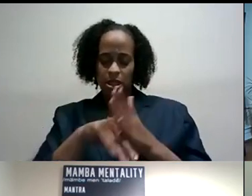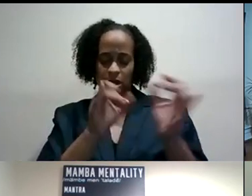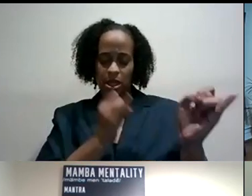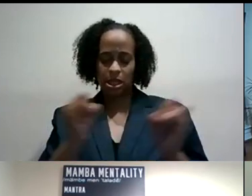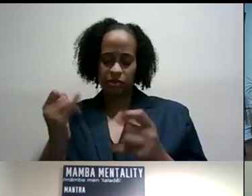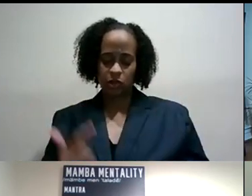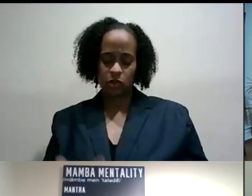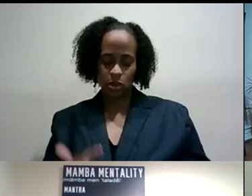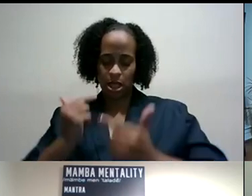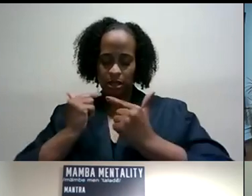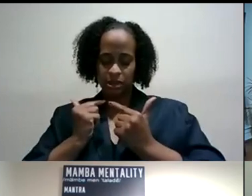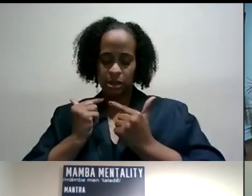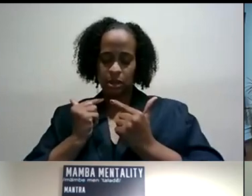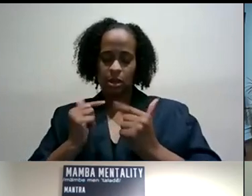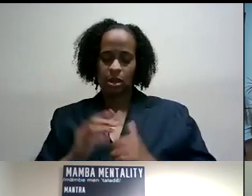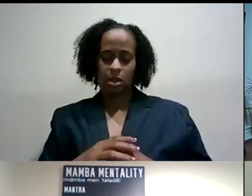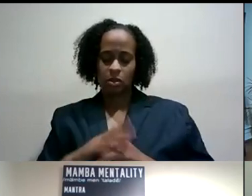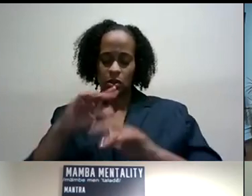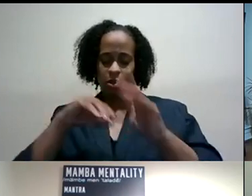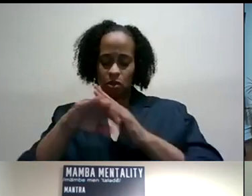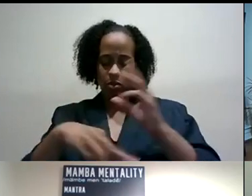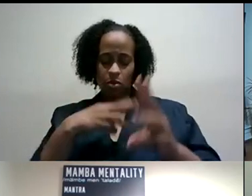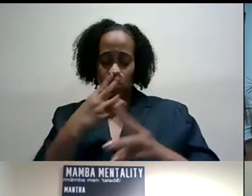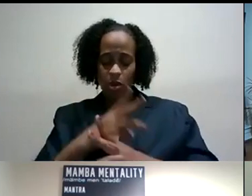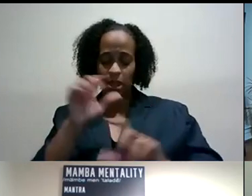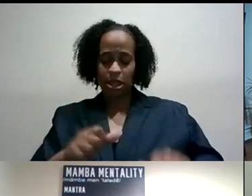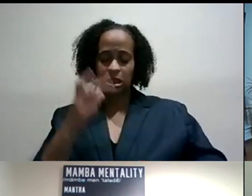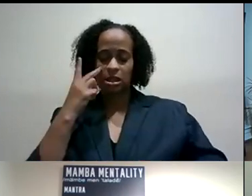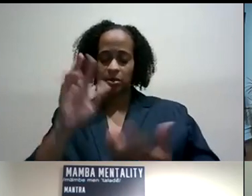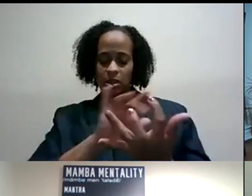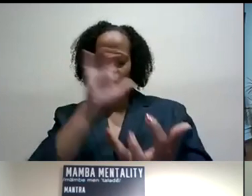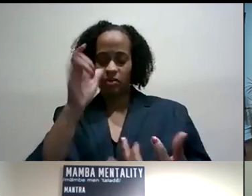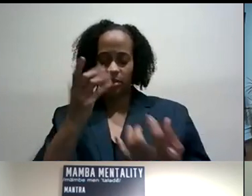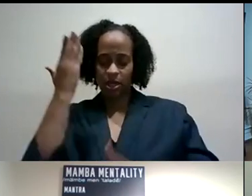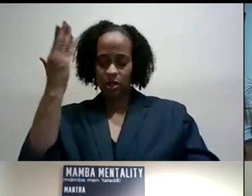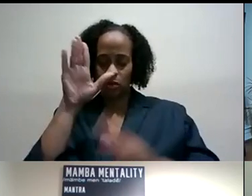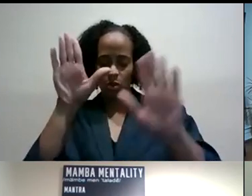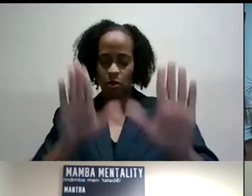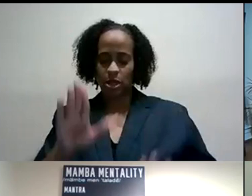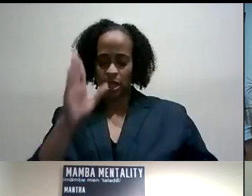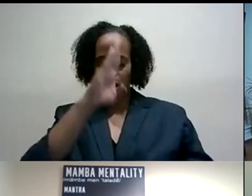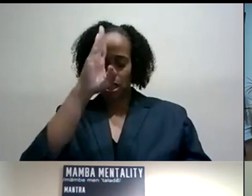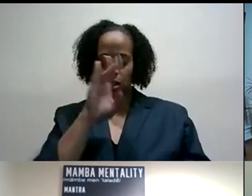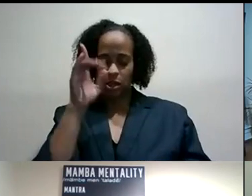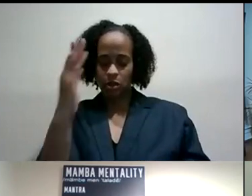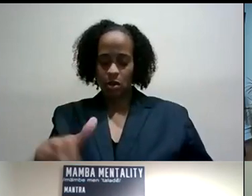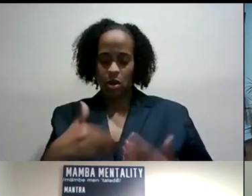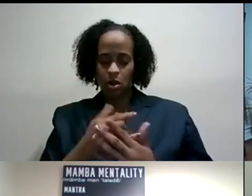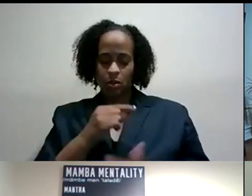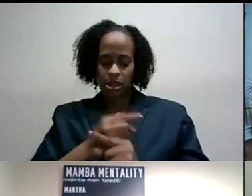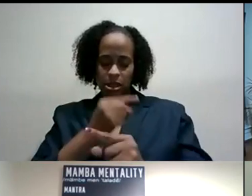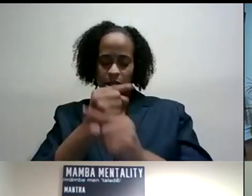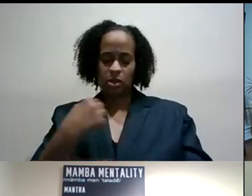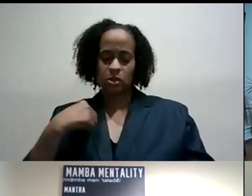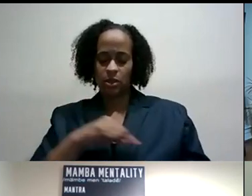lives so that the world may see you and be glorified by you, O great God. You are all our righteousness. We